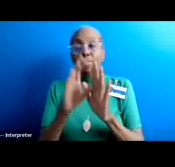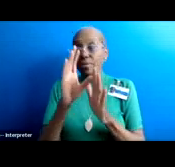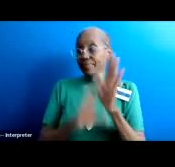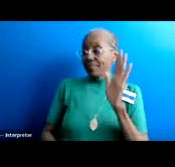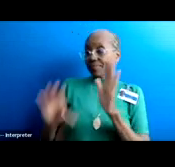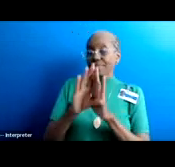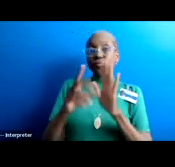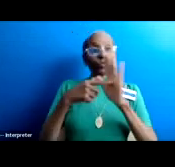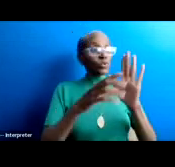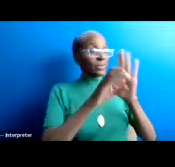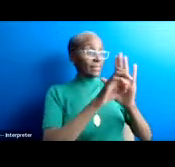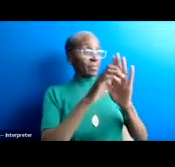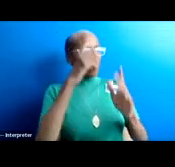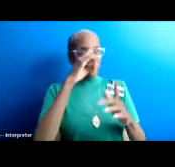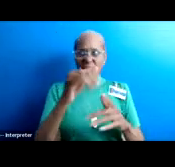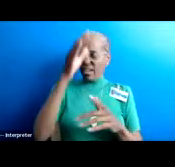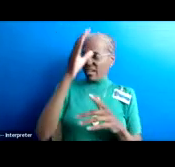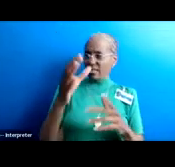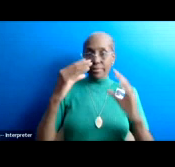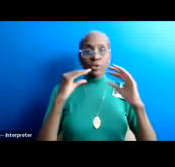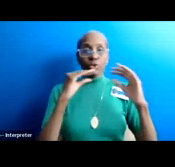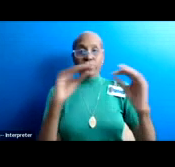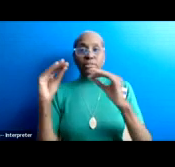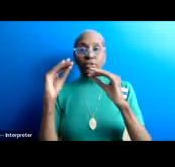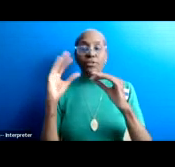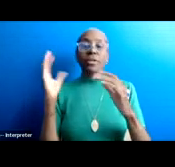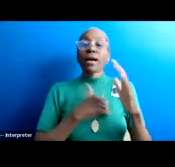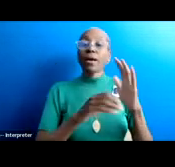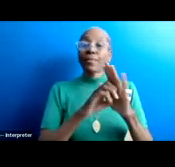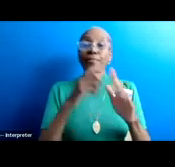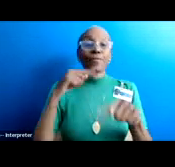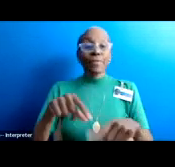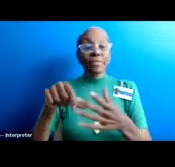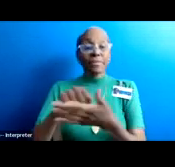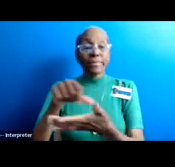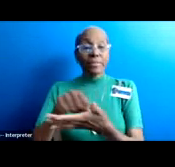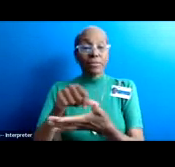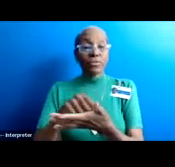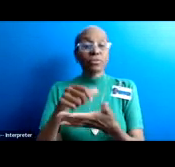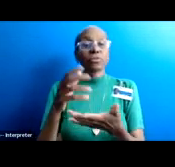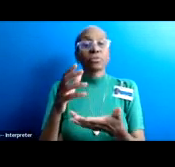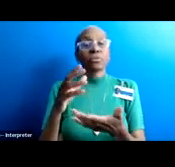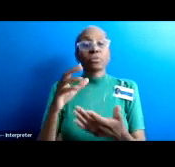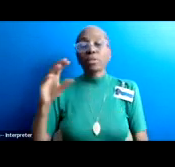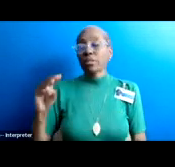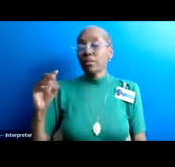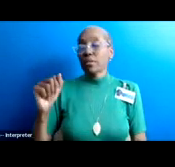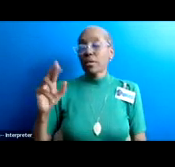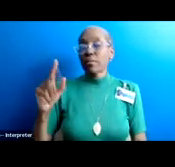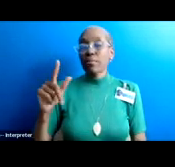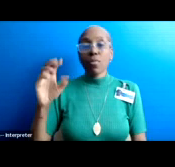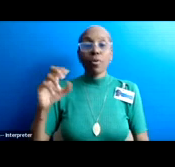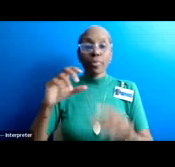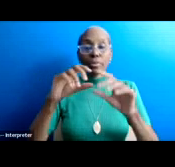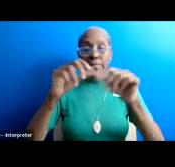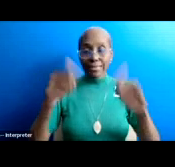serve as an example of the concept you're teaching. So our example on this page is a marble statue of